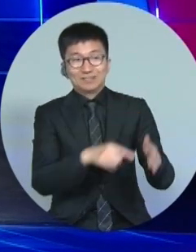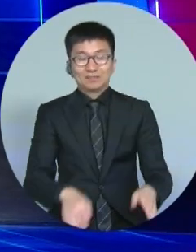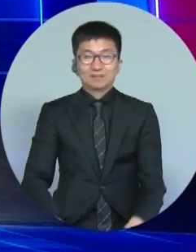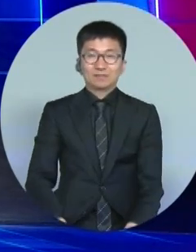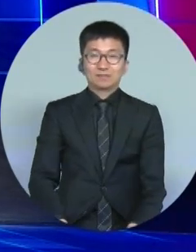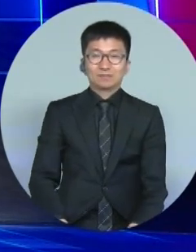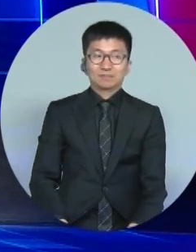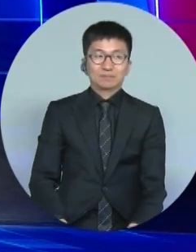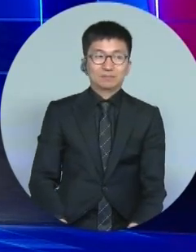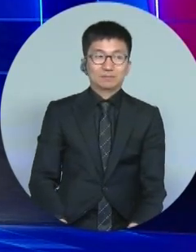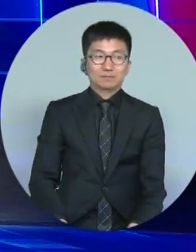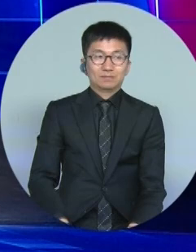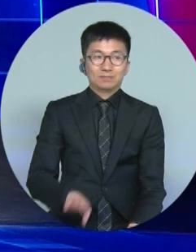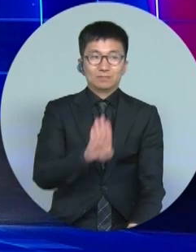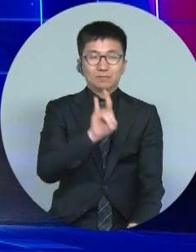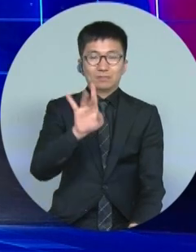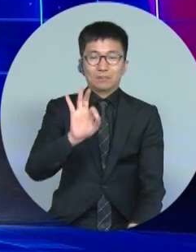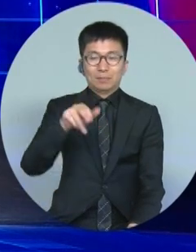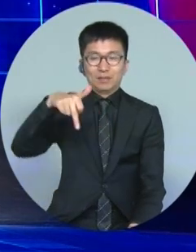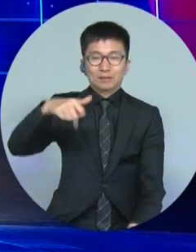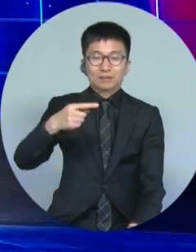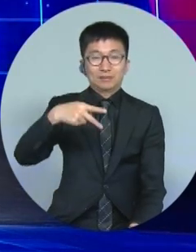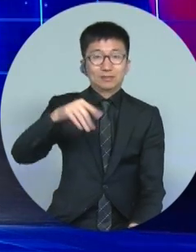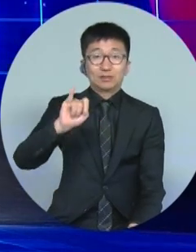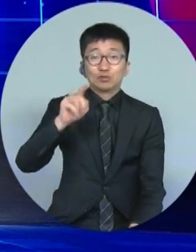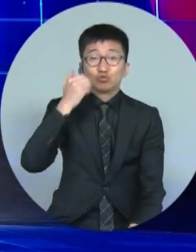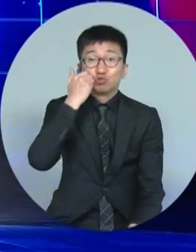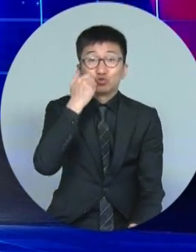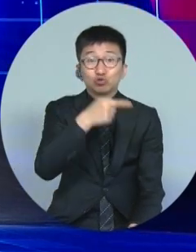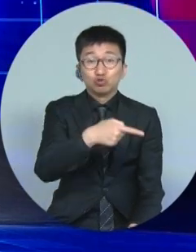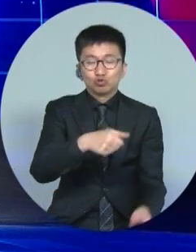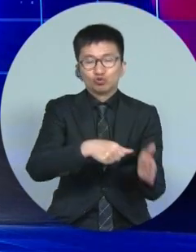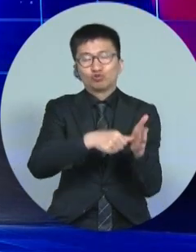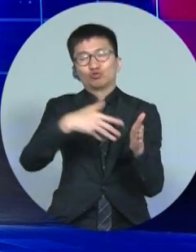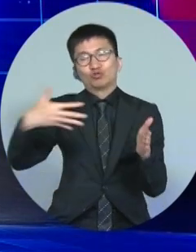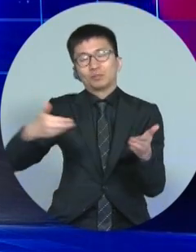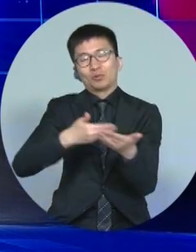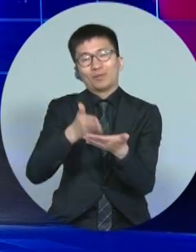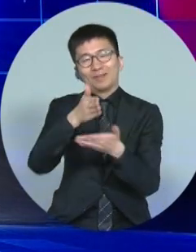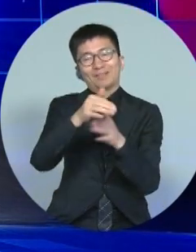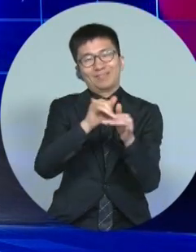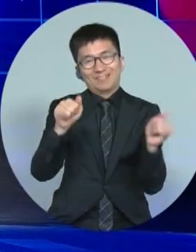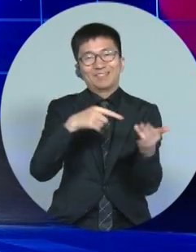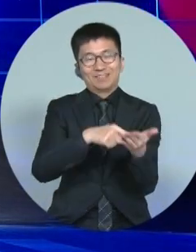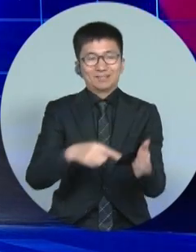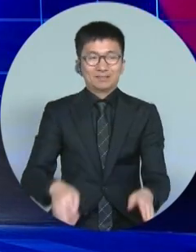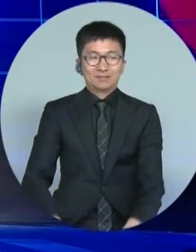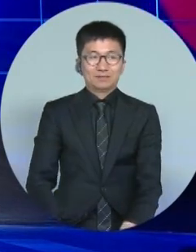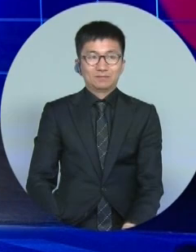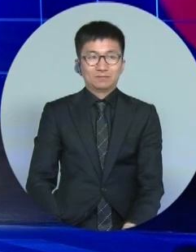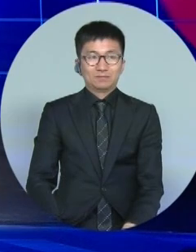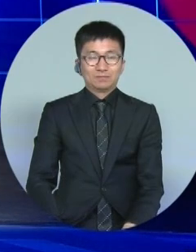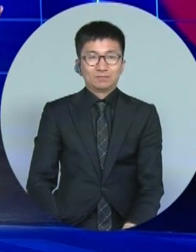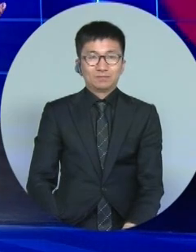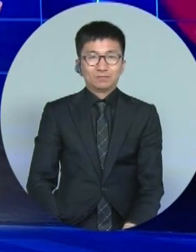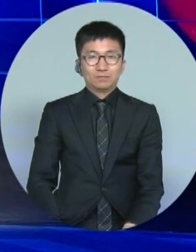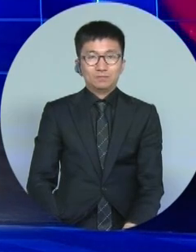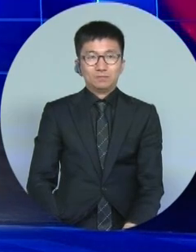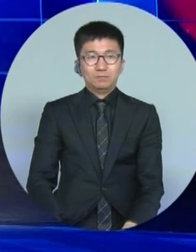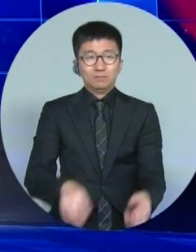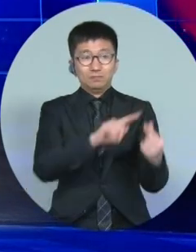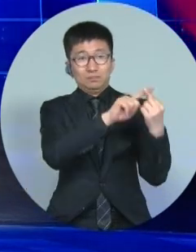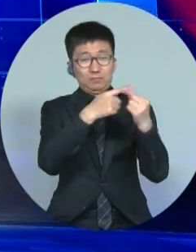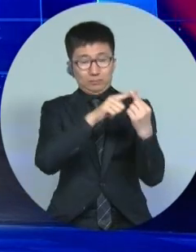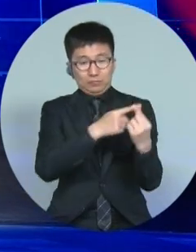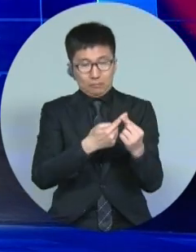him. And this sort of summarizes the situation of the precariat. Young people